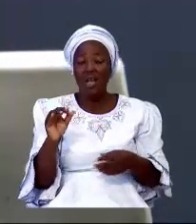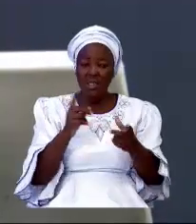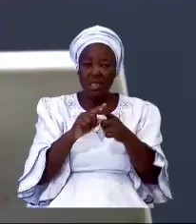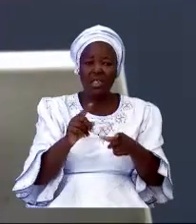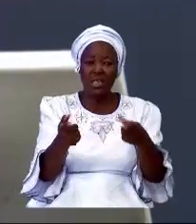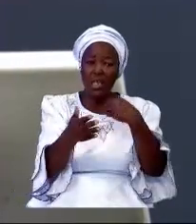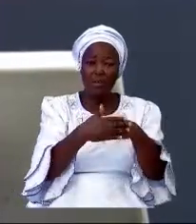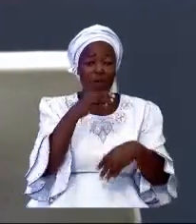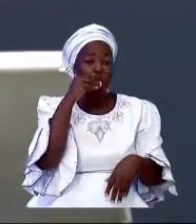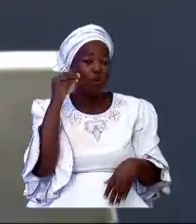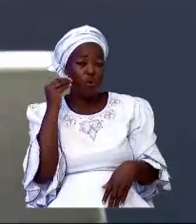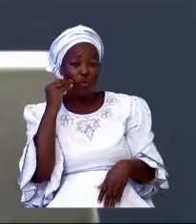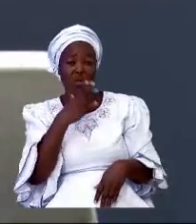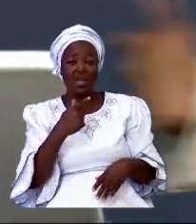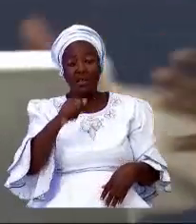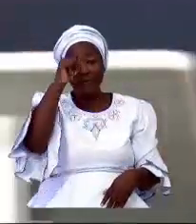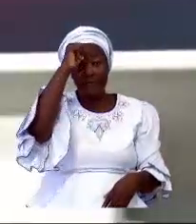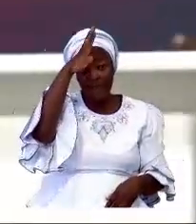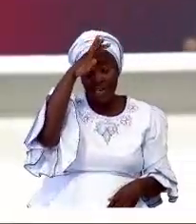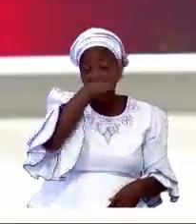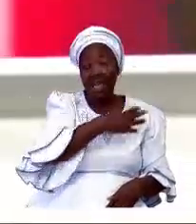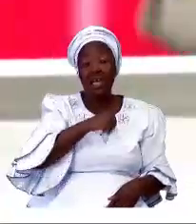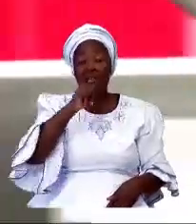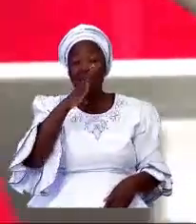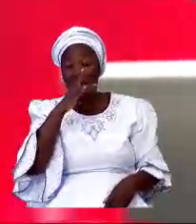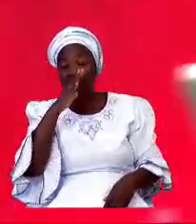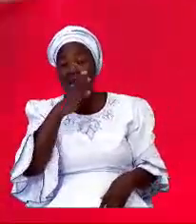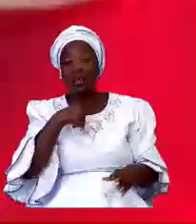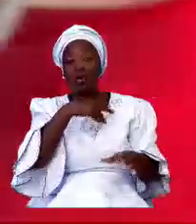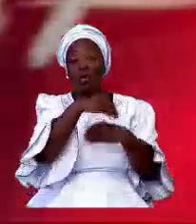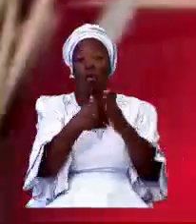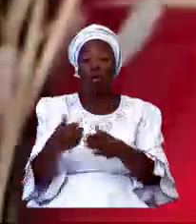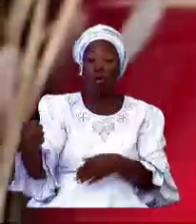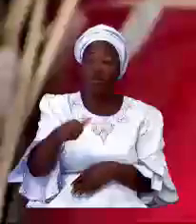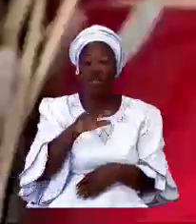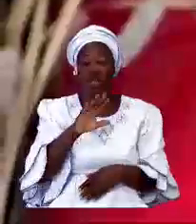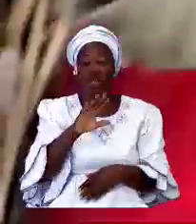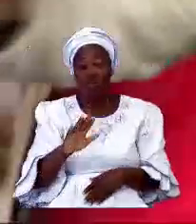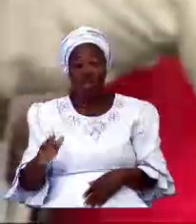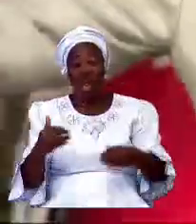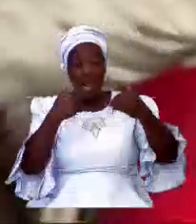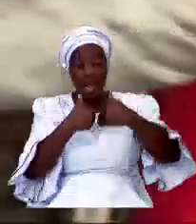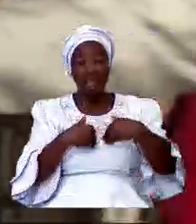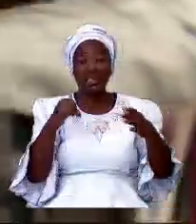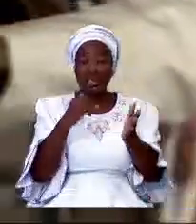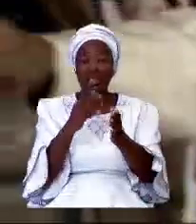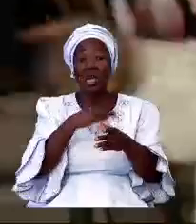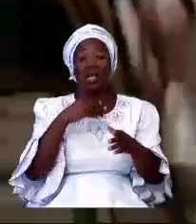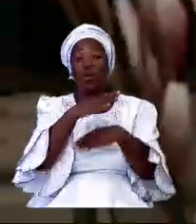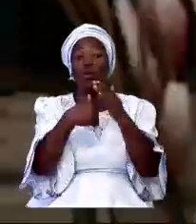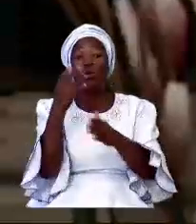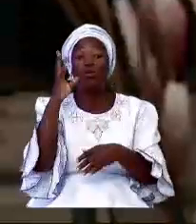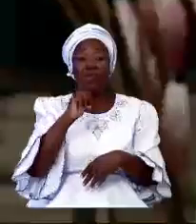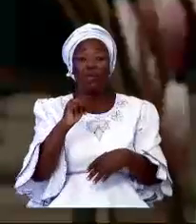COVID-19 positive. They came home and the father and the mother and all the other